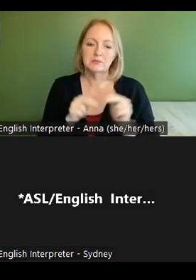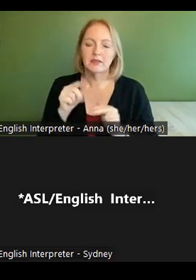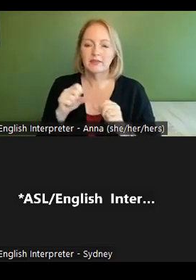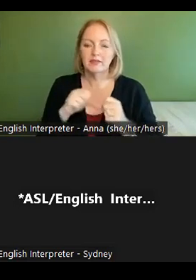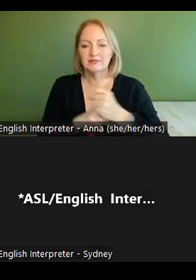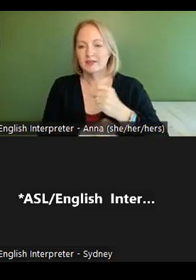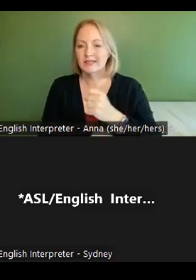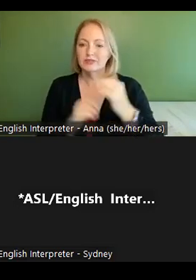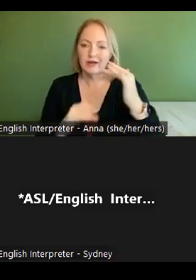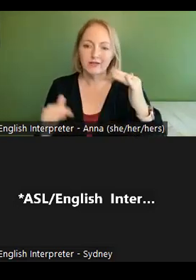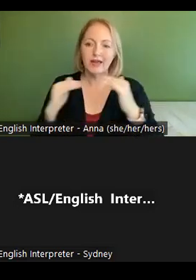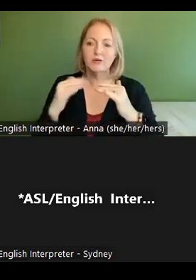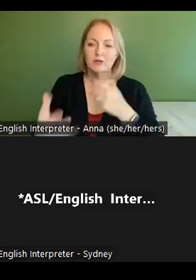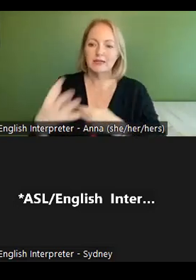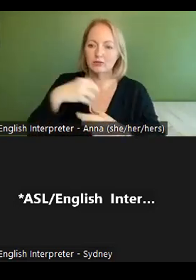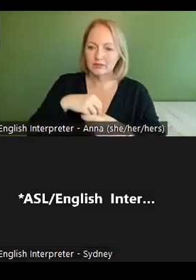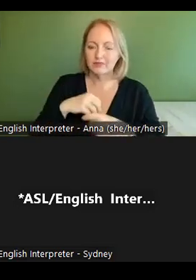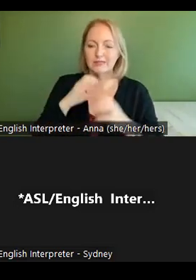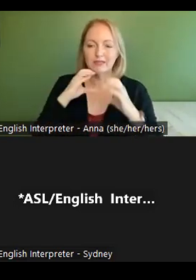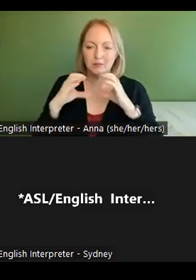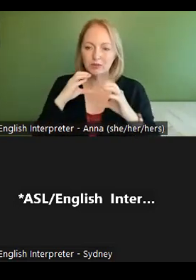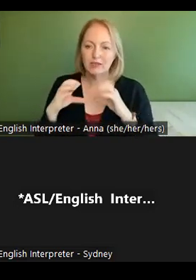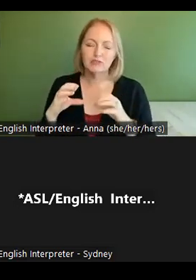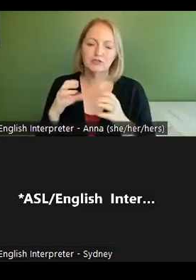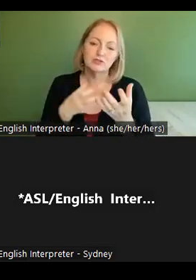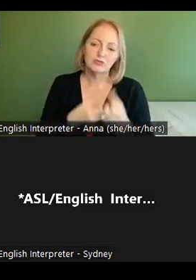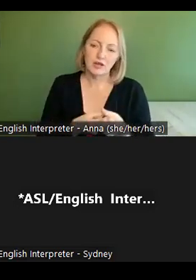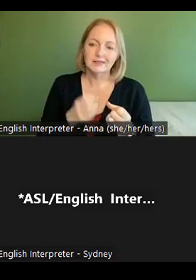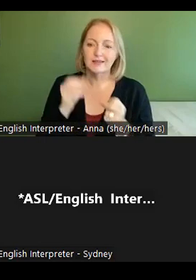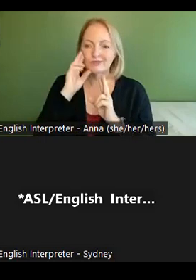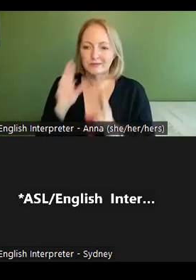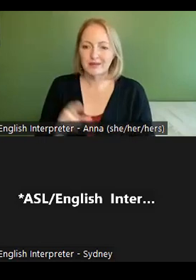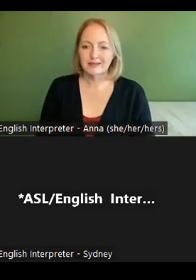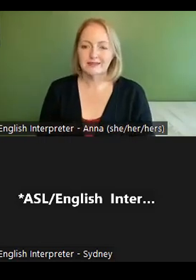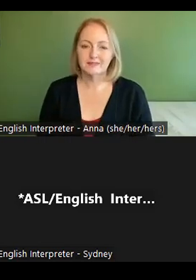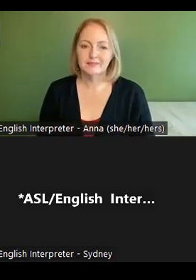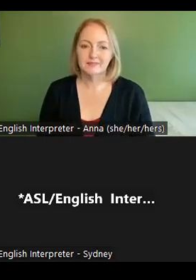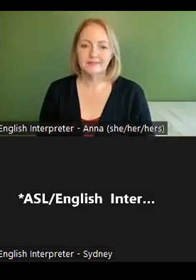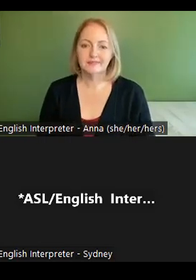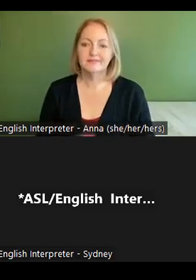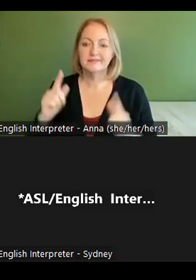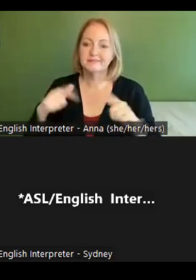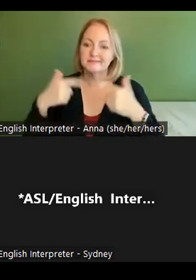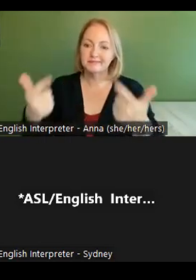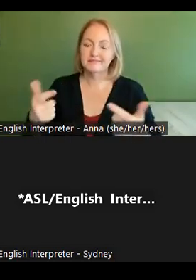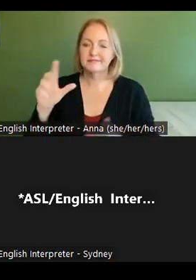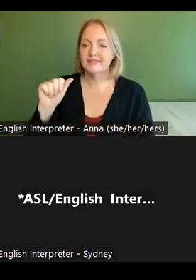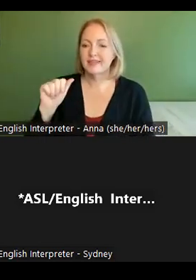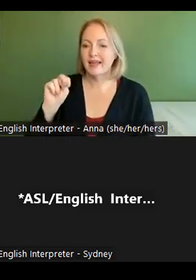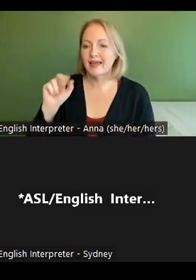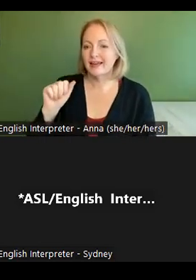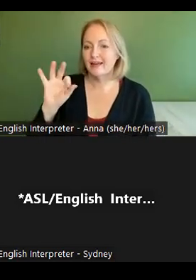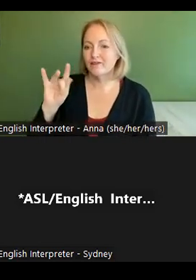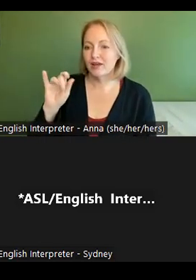of equity, inclusivity, communication, trust, and respect. Next, I'll pass it on to Anna Franklin. Thank